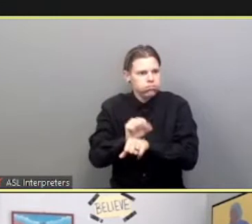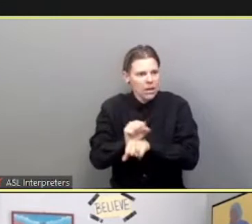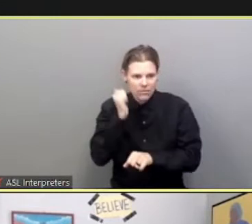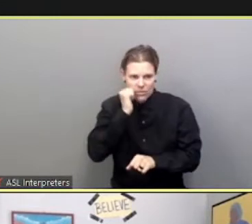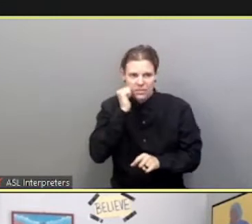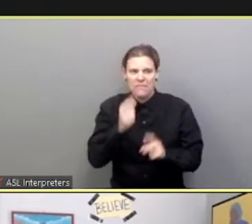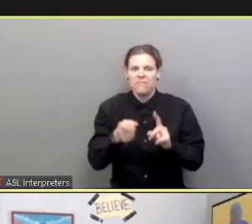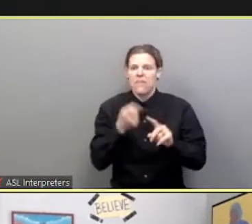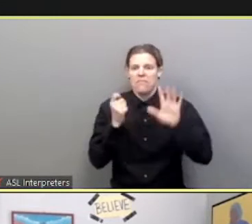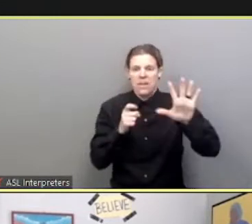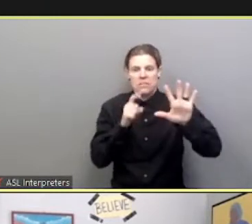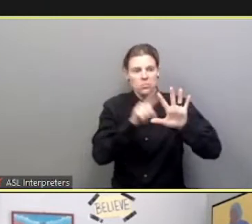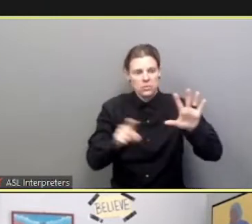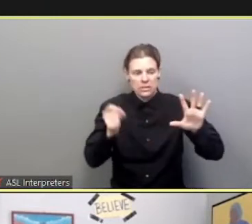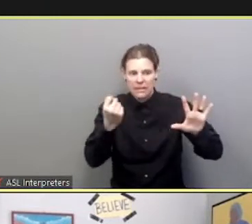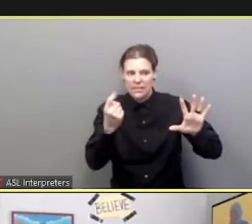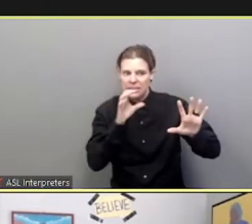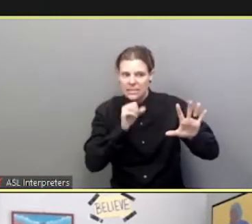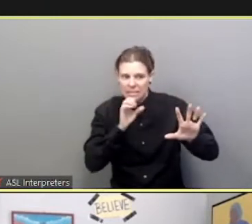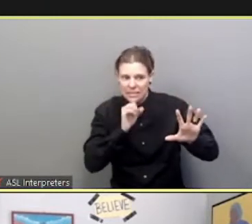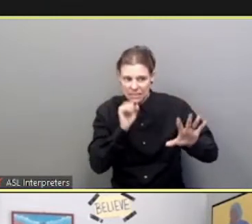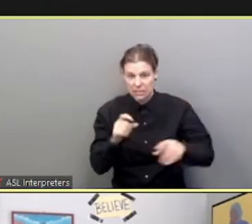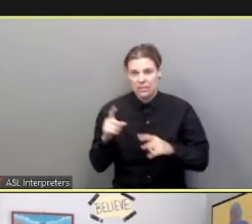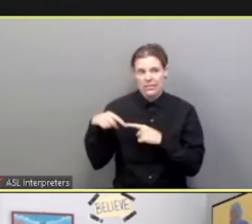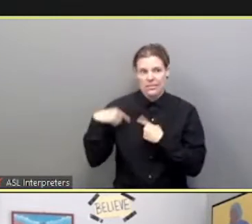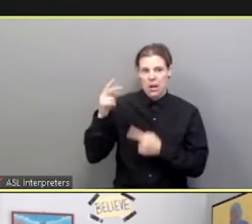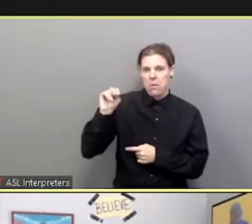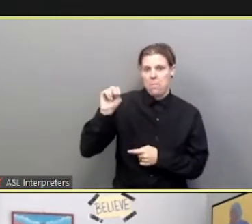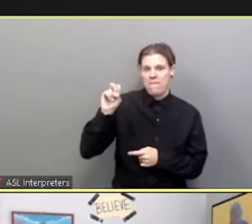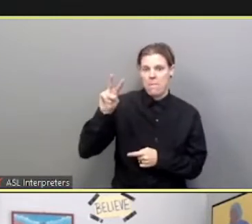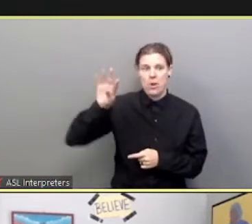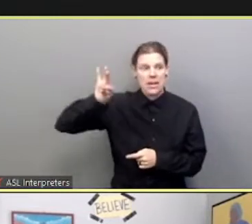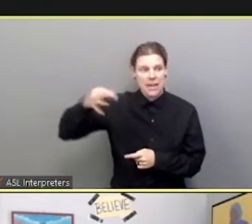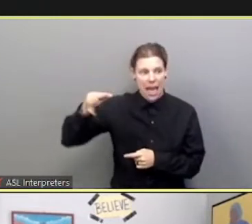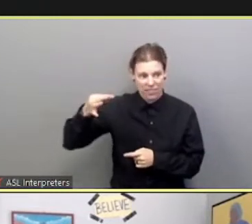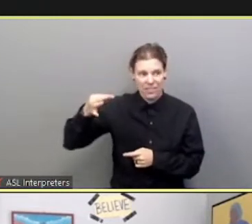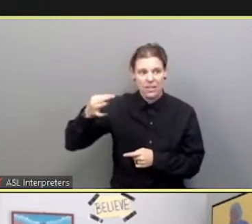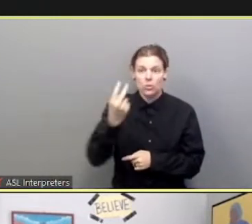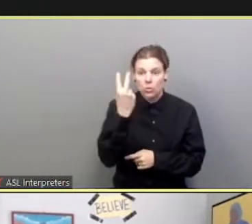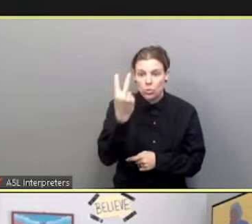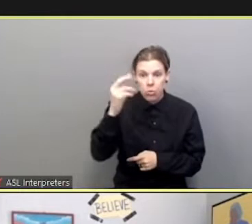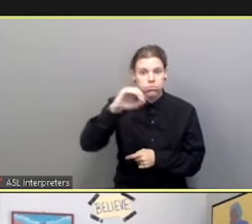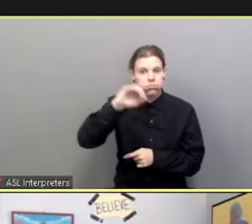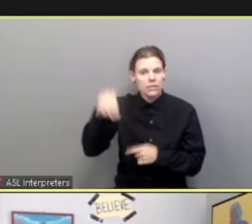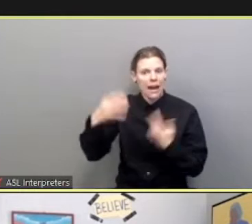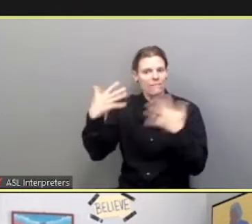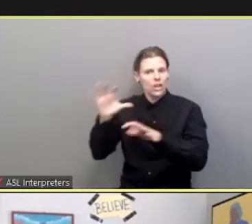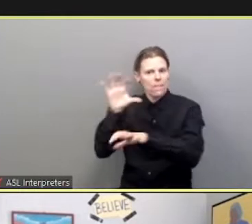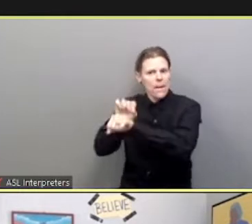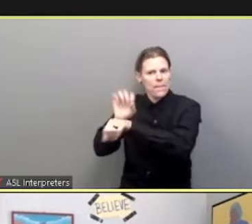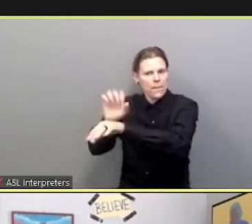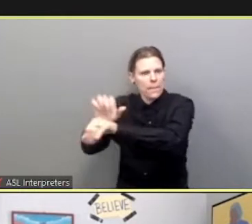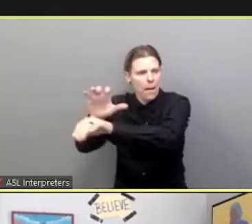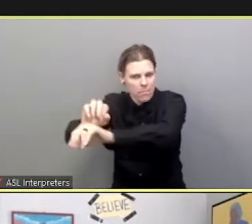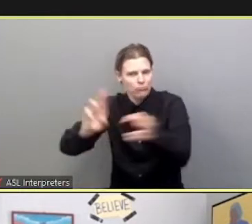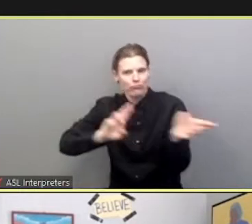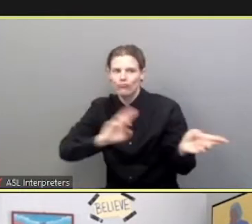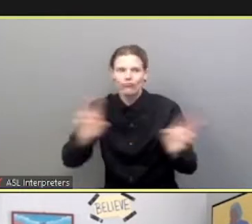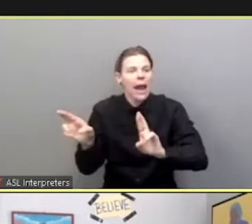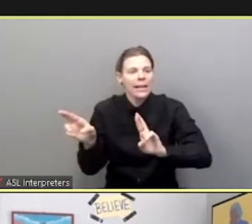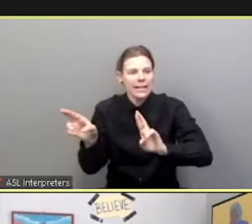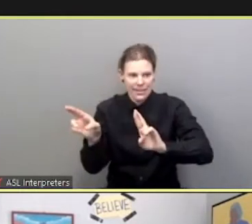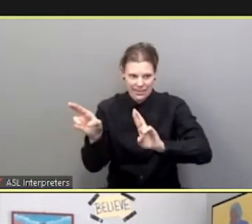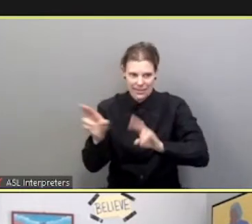our appointments for 5 to 11-year-olds were filled, and vaccines continue to be delivered to New Mexico, and